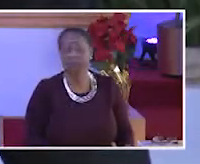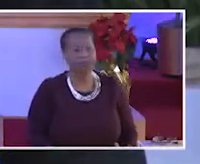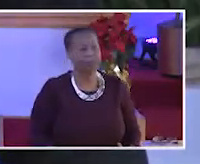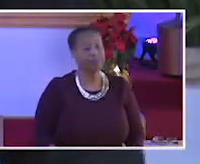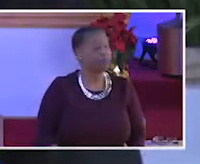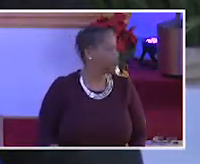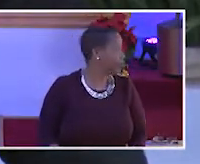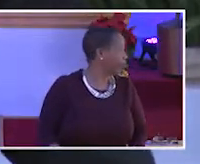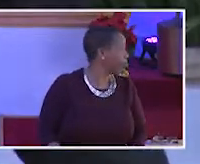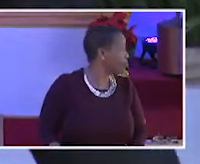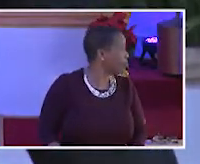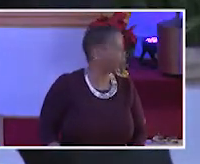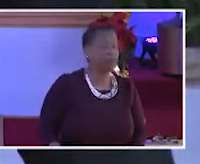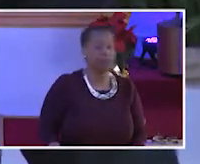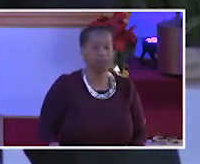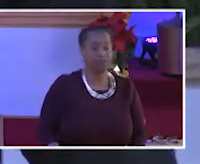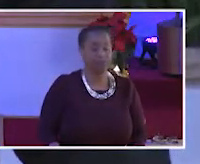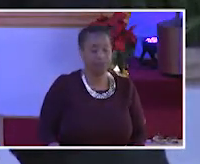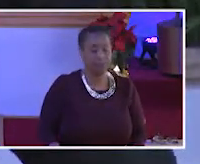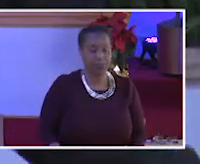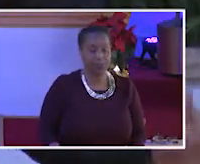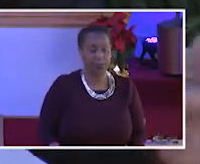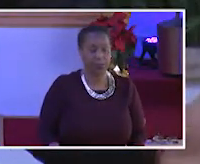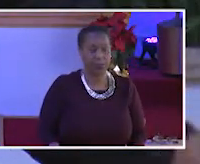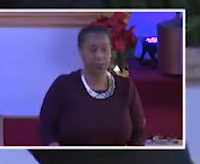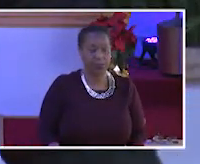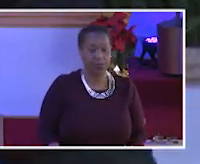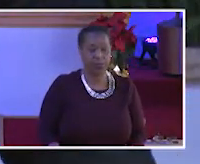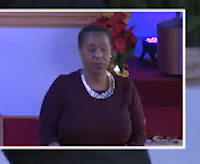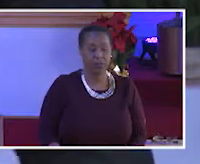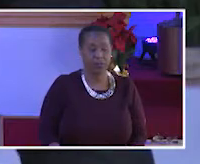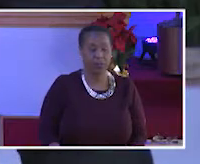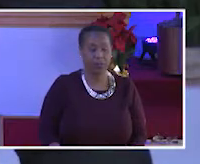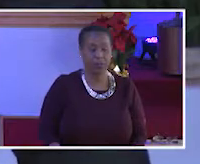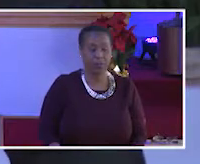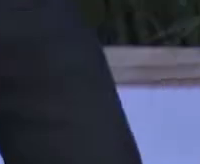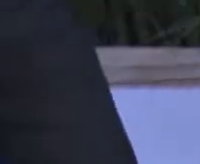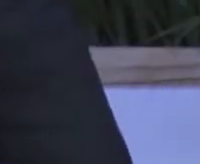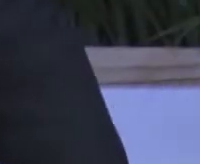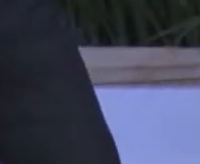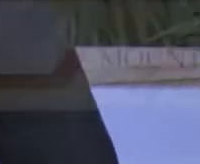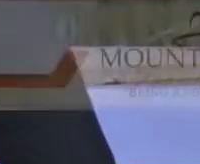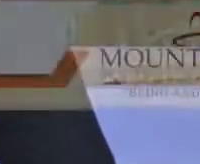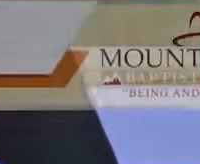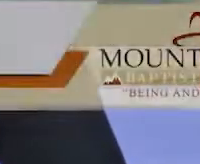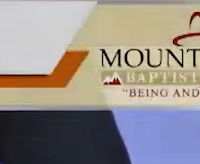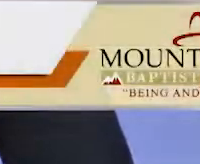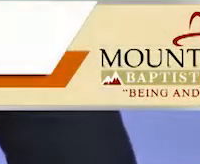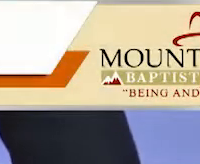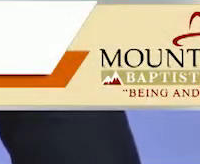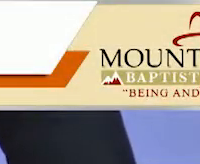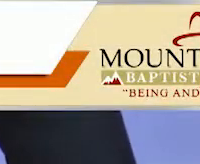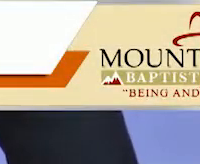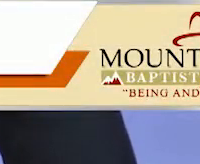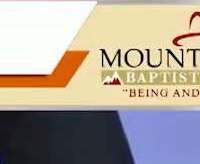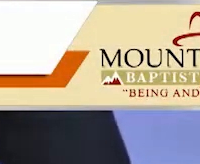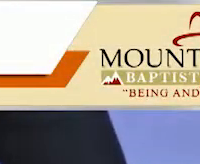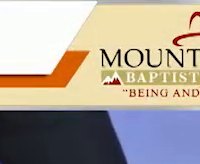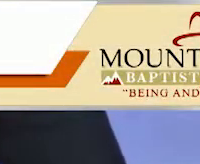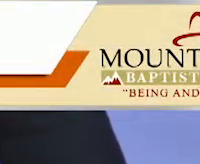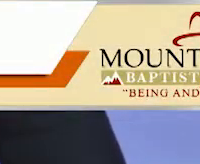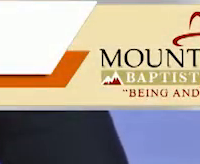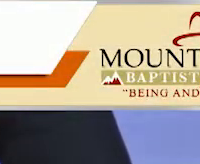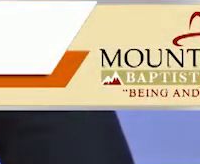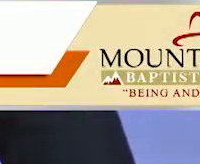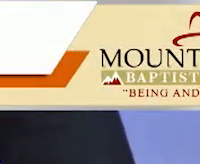to talk just for a few minutes from the subject as we work our Advent theme guided by Christmas. I want to put a tag on